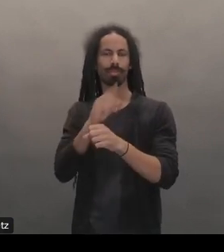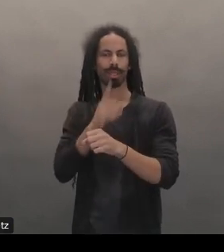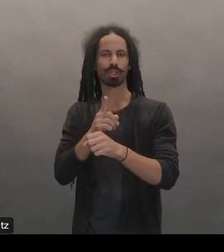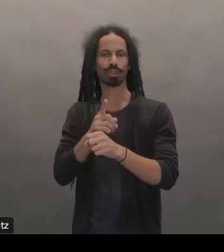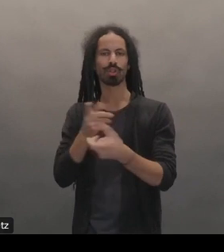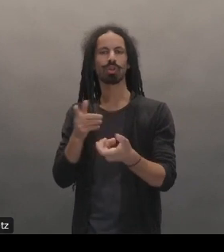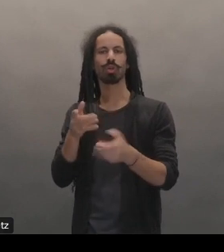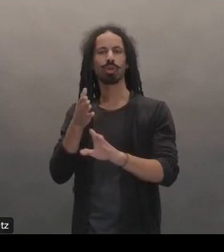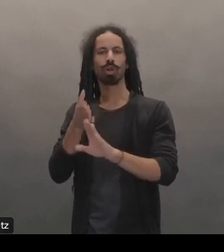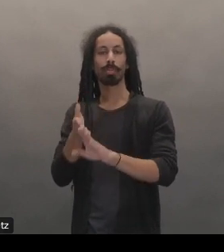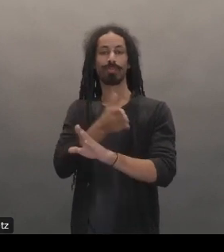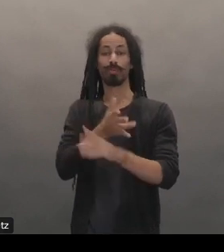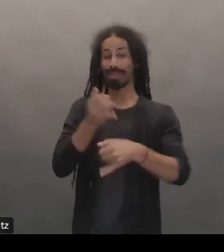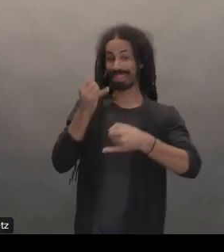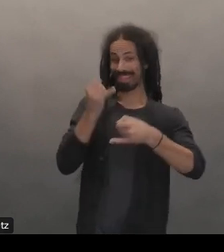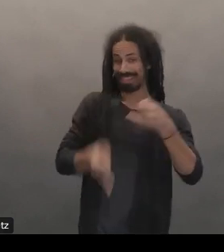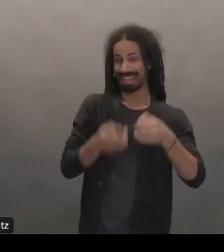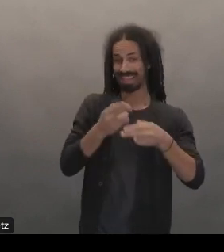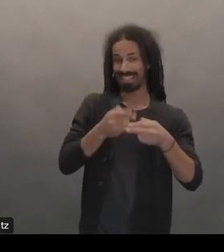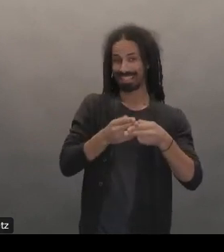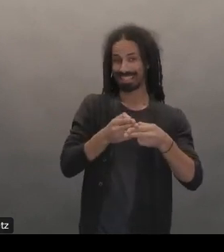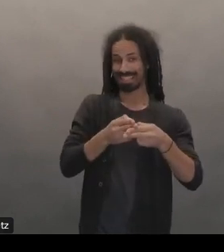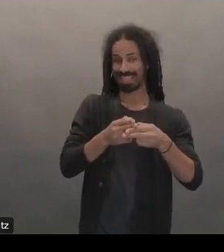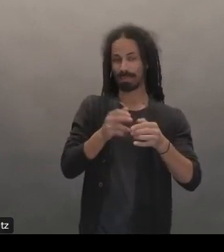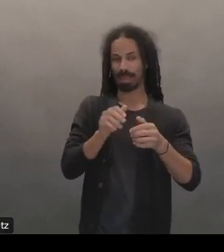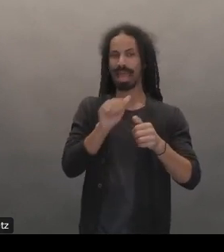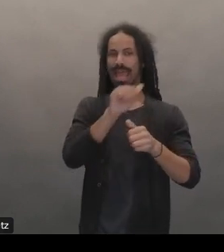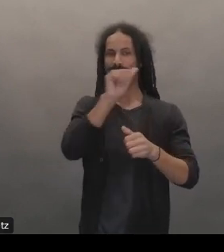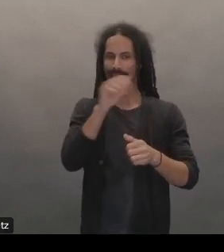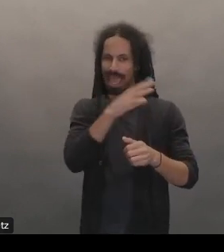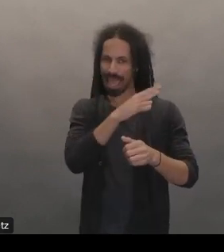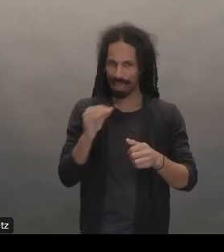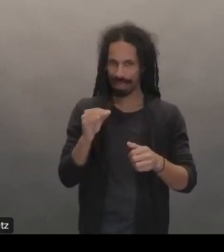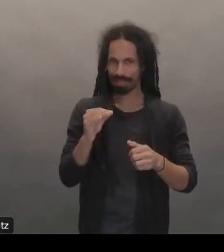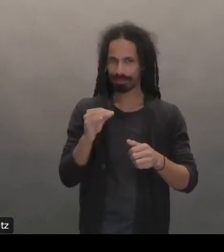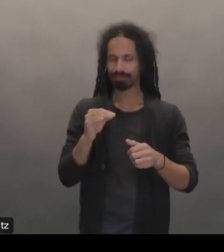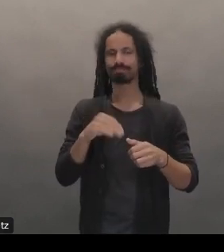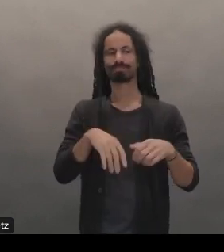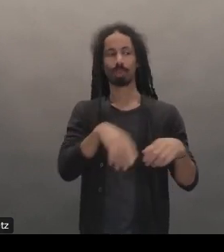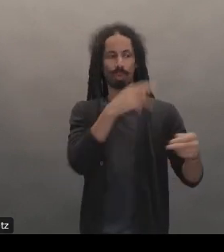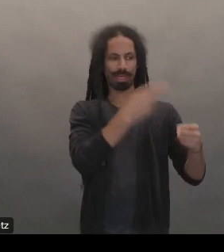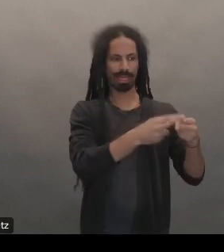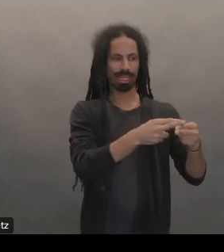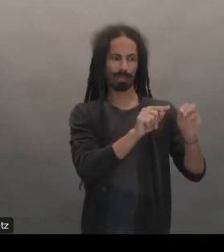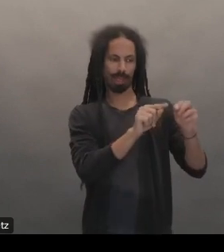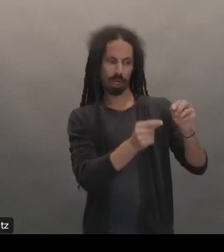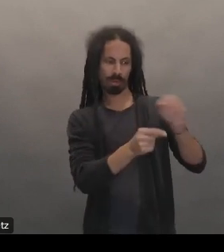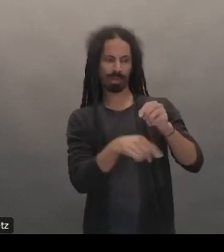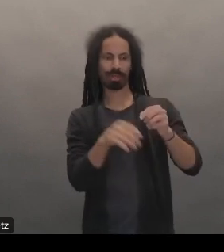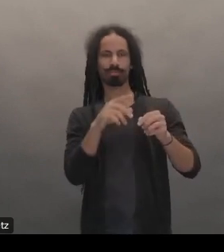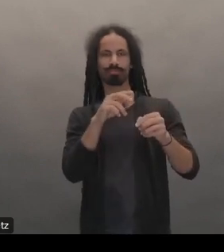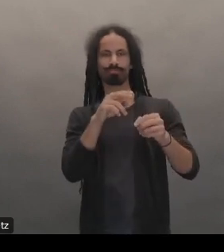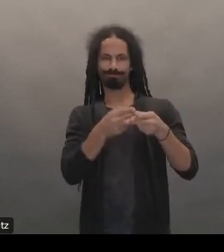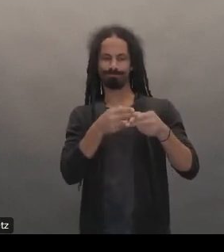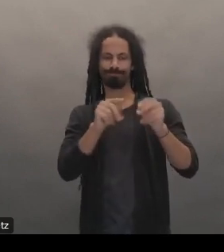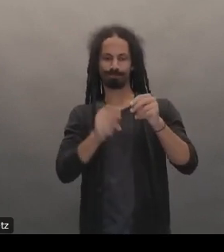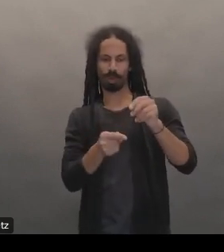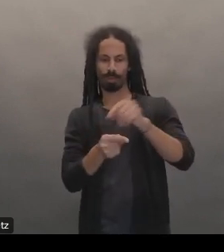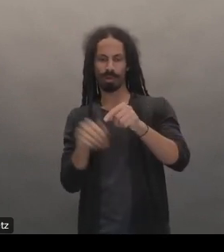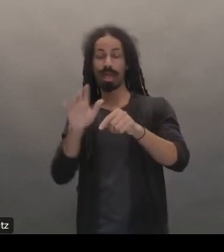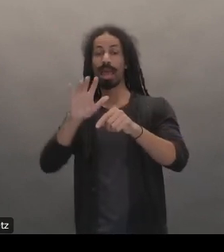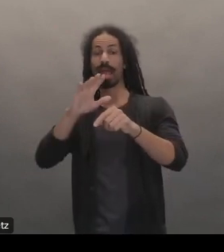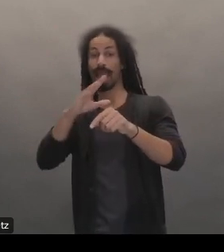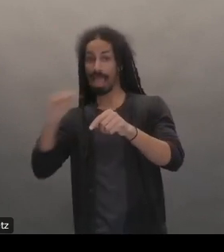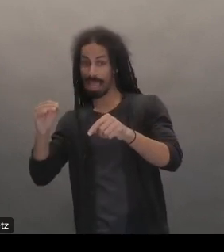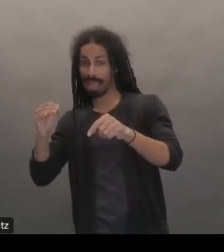last name. So you can see it's Michael Scott, comma, Pam Beasley, comma, and Jim Halpert. So if there are 3 or more, just make sure you